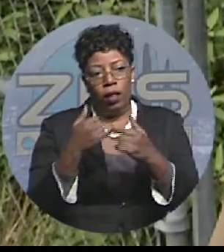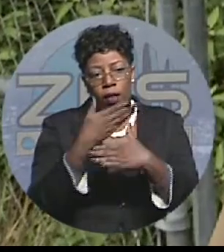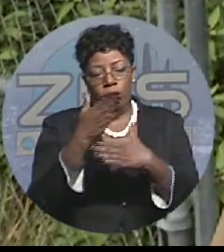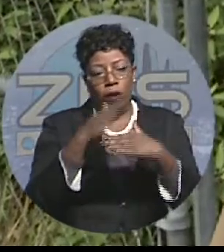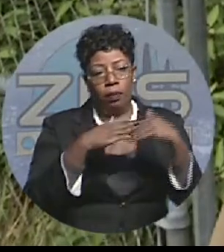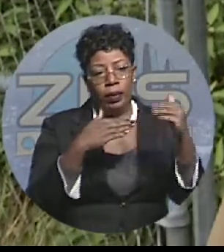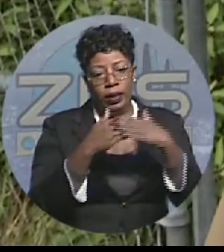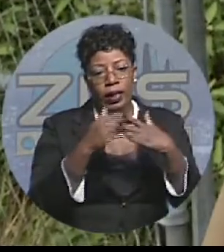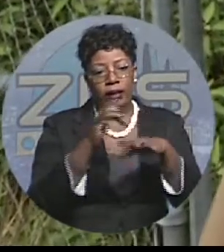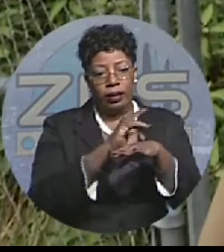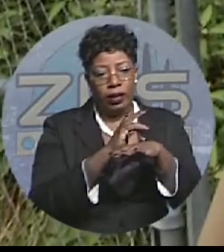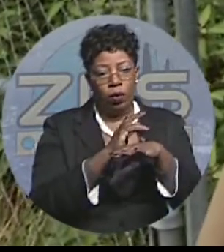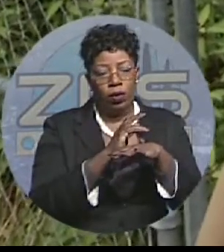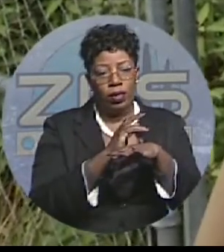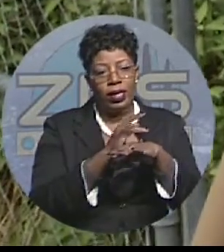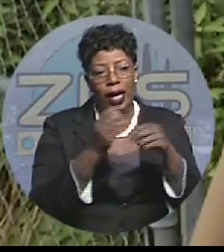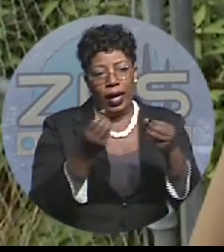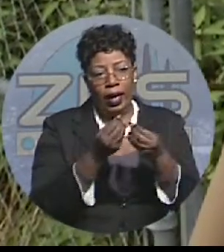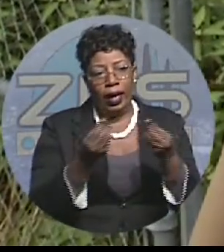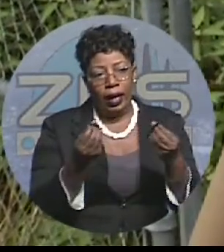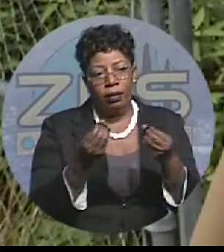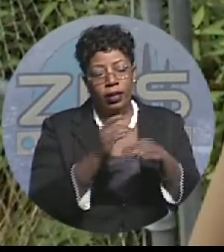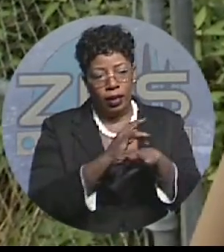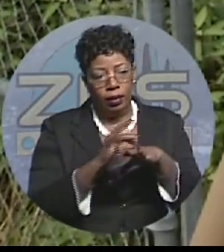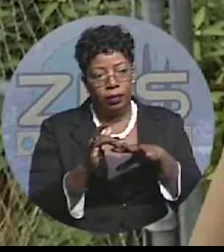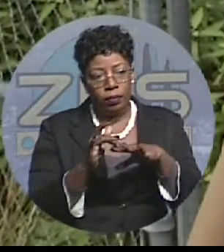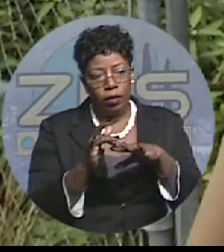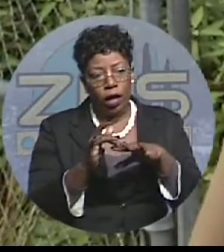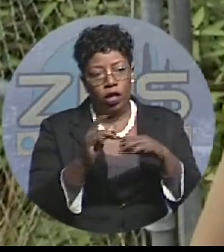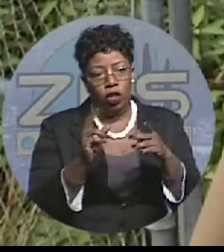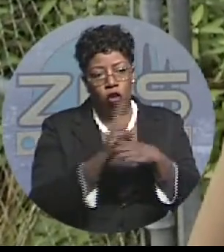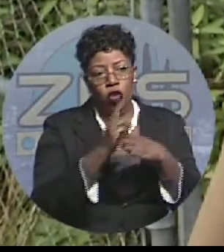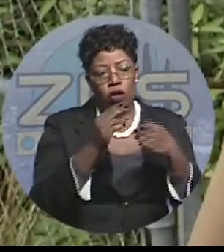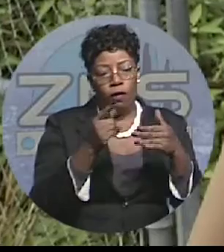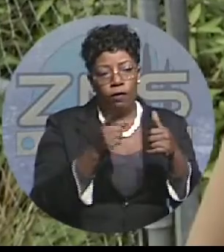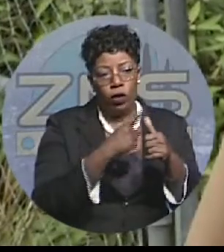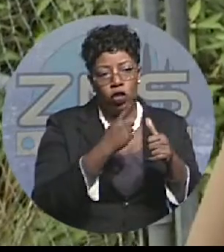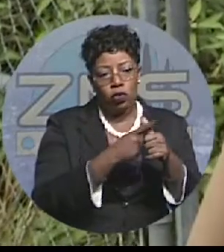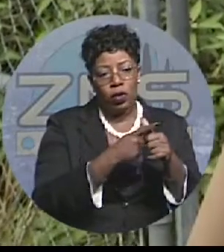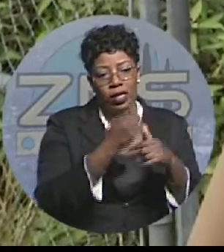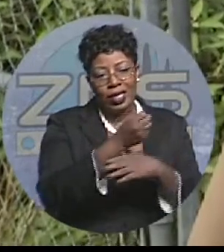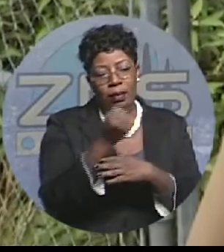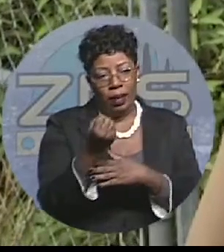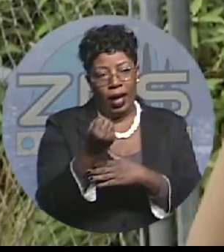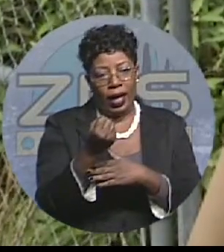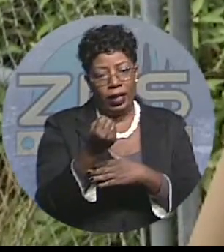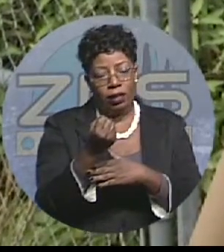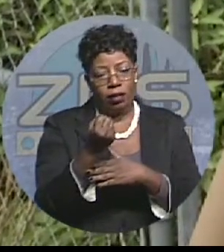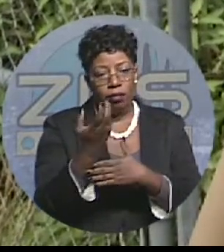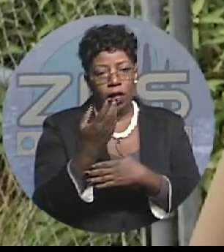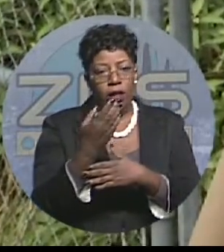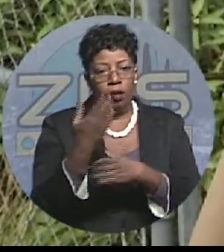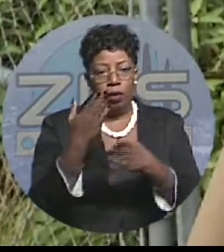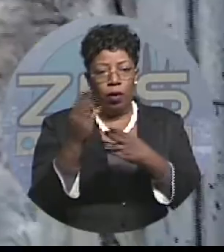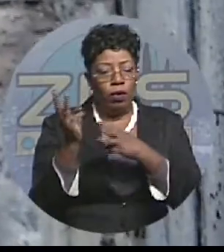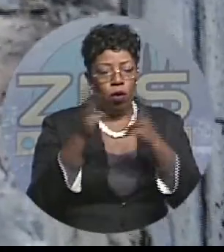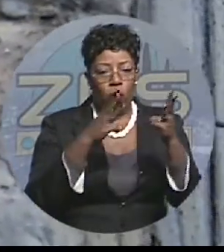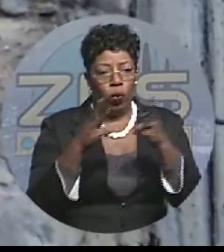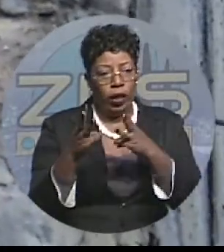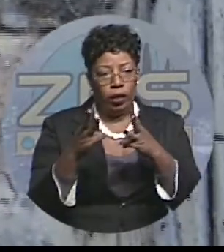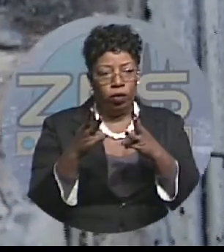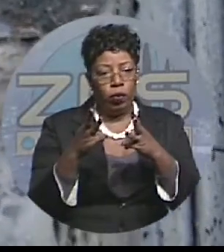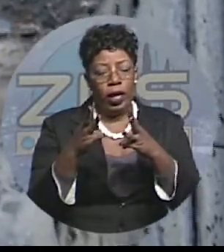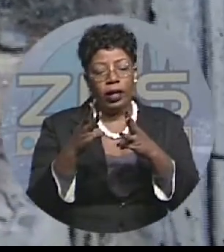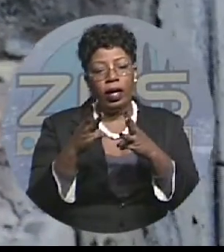structure that was being used at first for building supply. Due to the wind factor, we had to use an